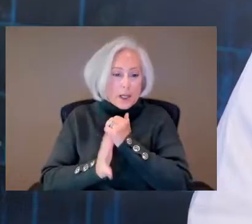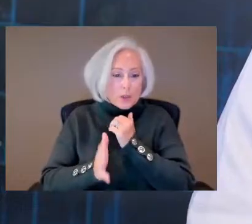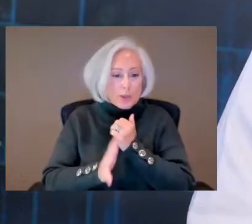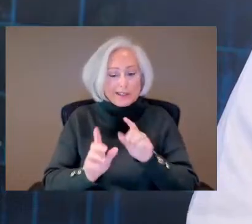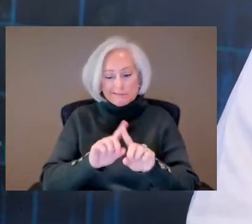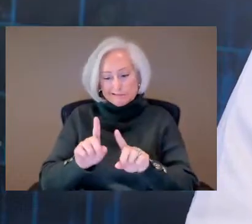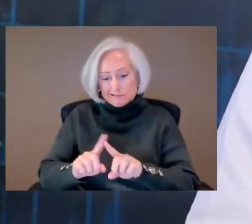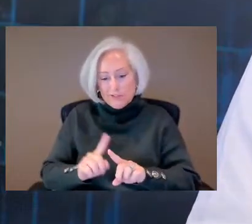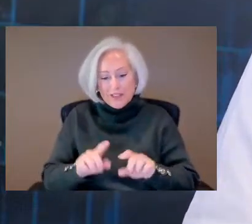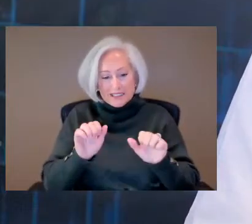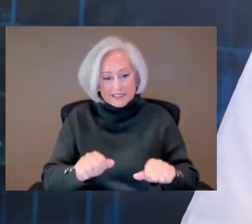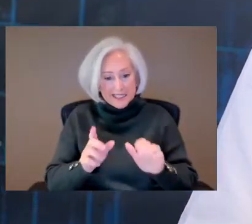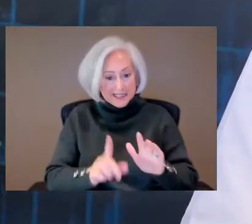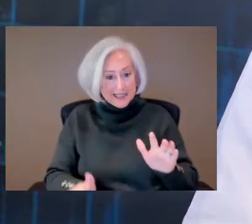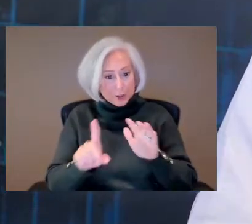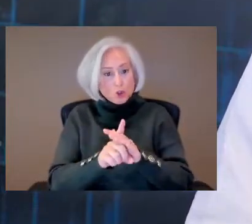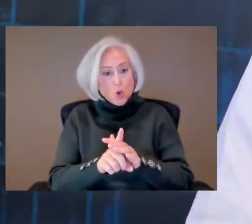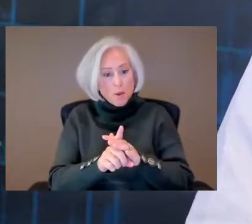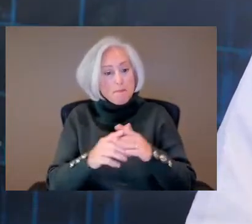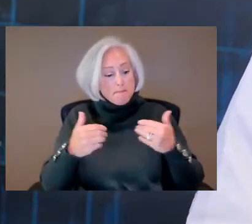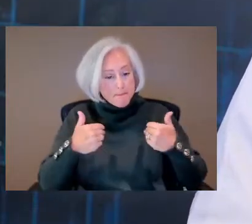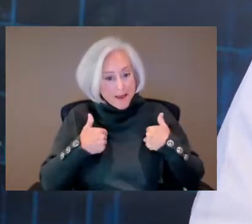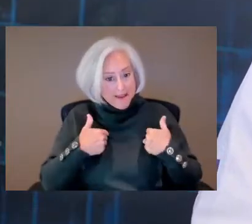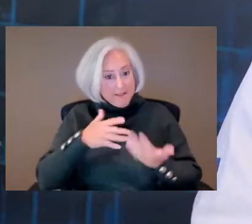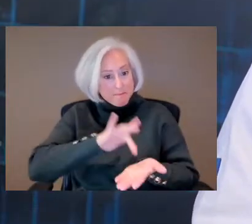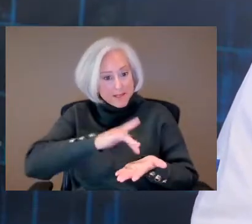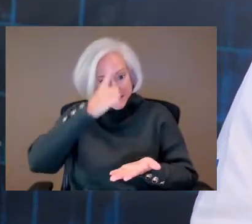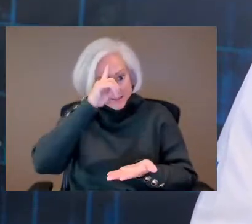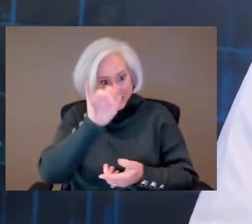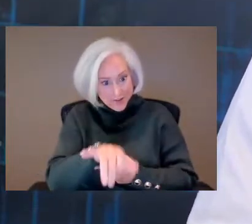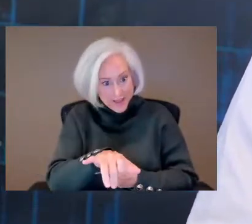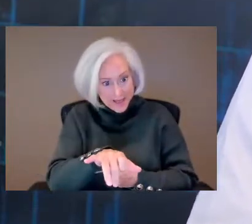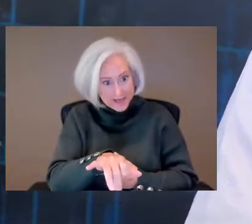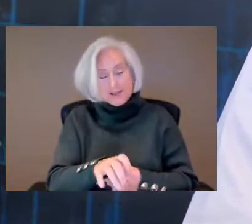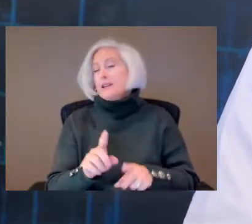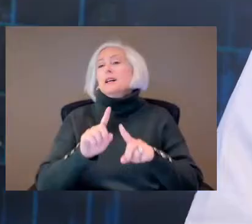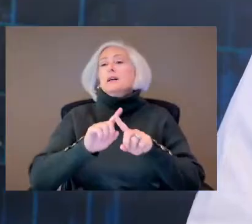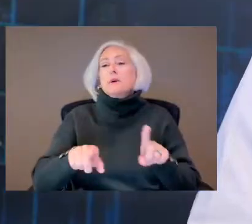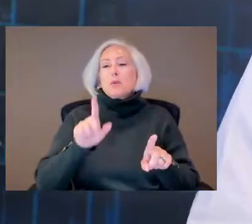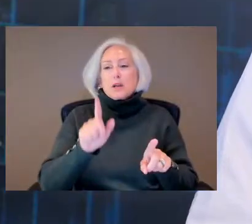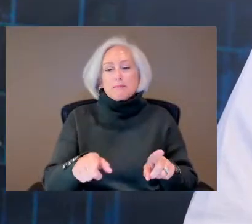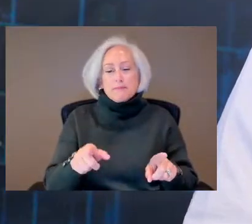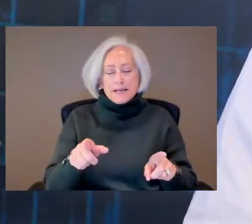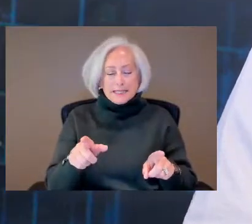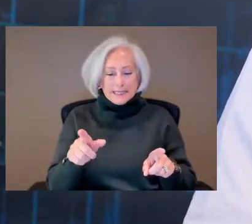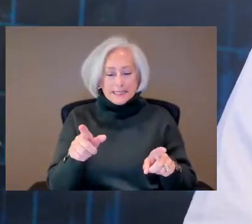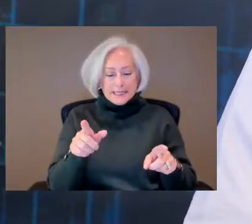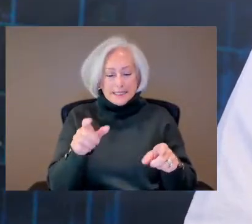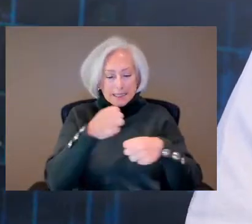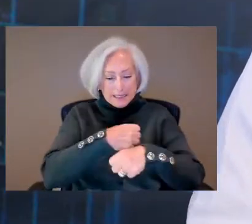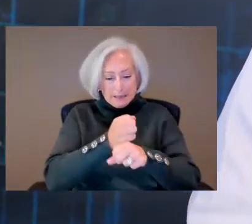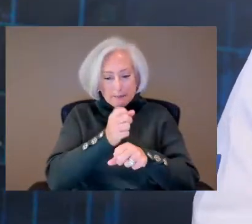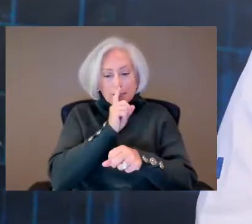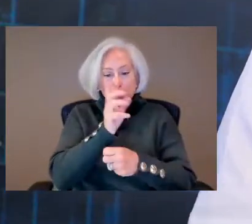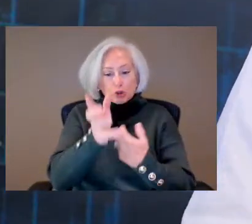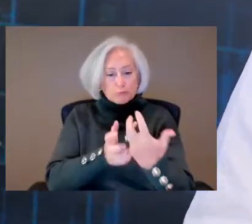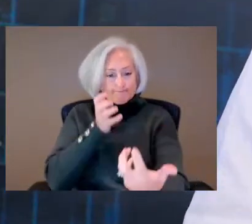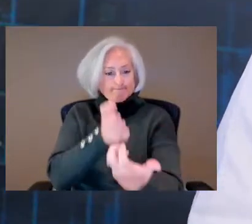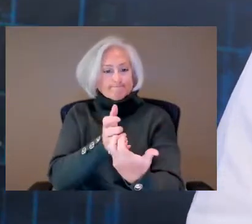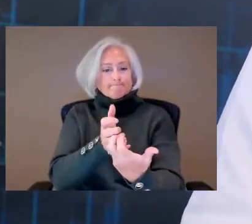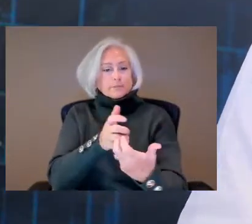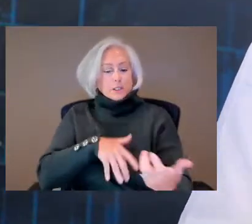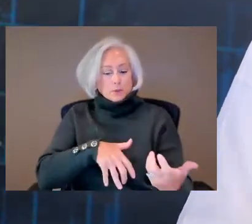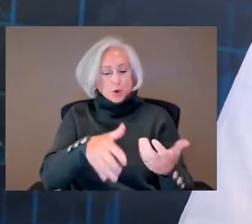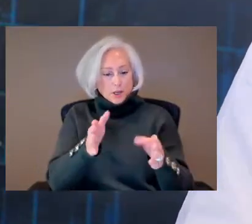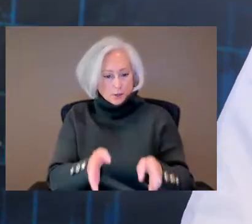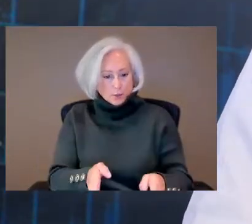arise. But each of those medications need to be considered in the context of the pregnancy and making sure that they're safe. So not only are there chemotherapy